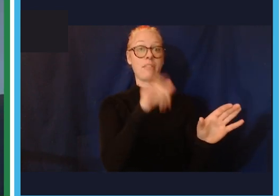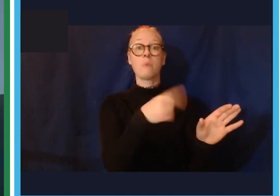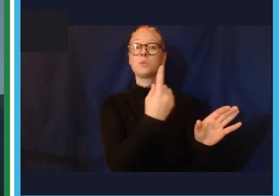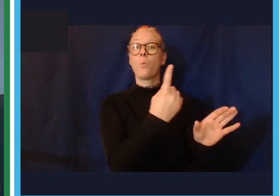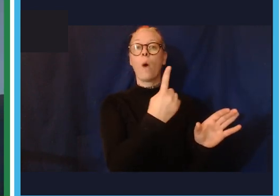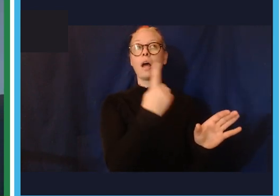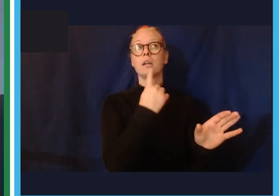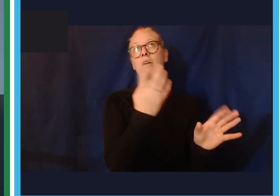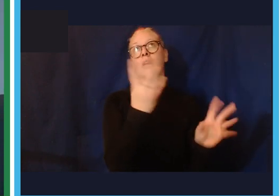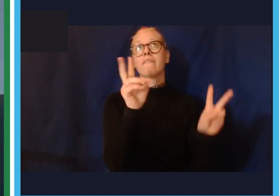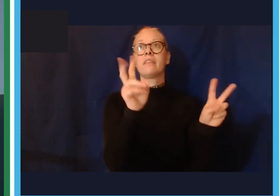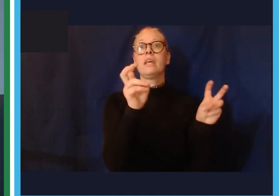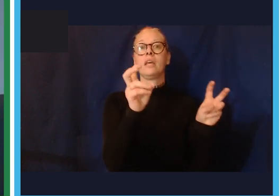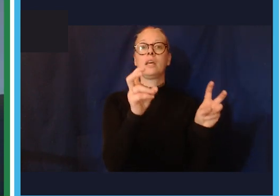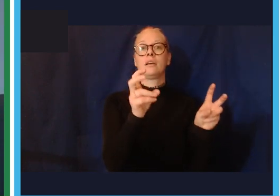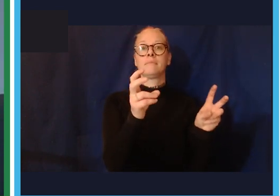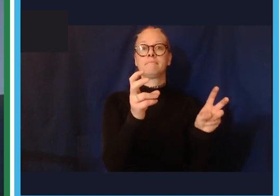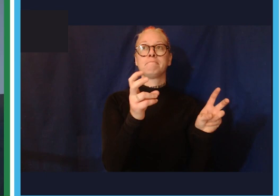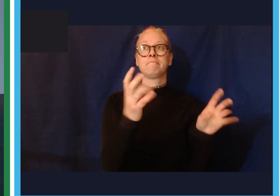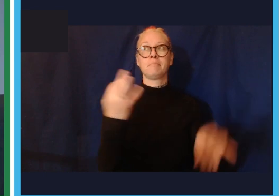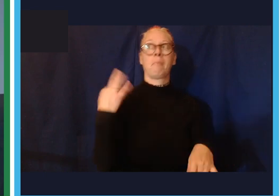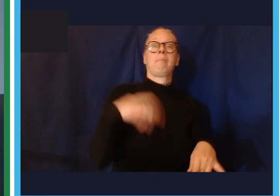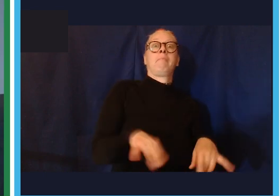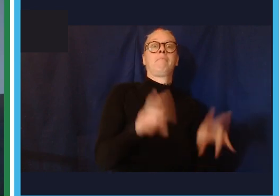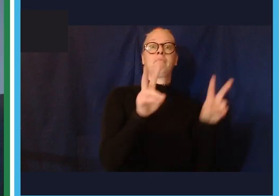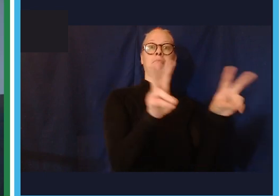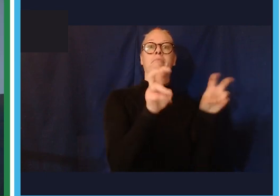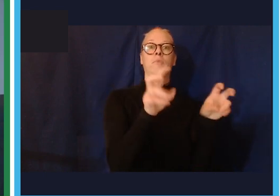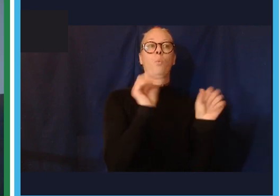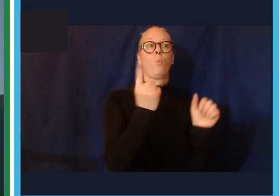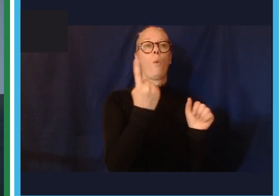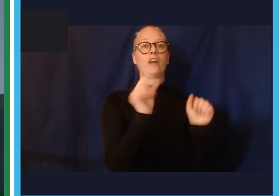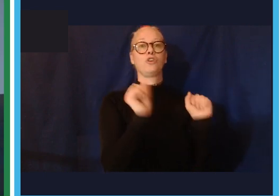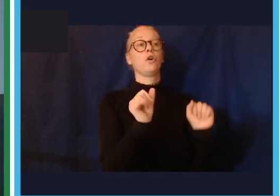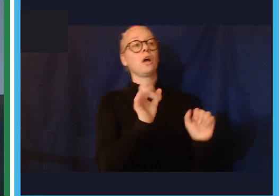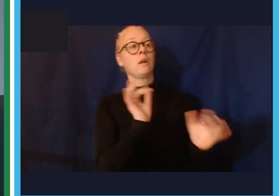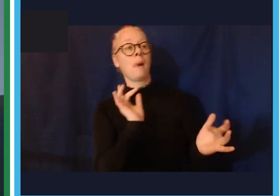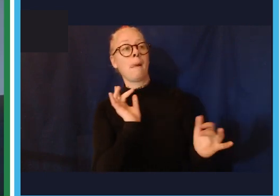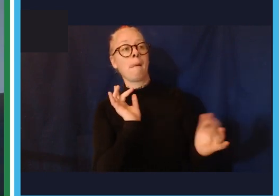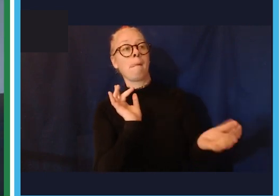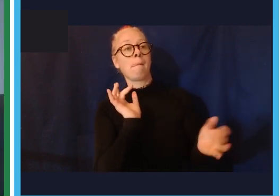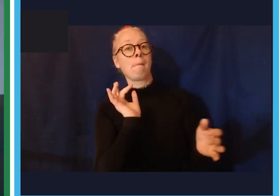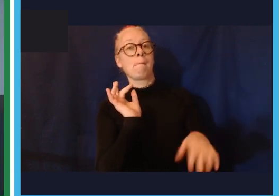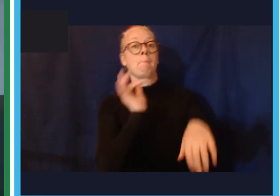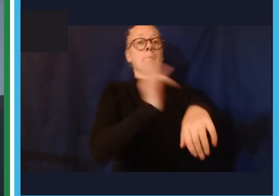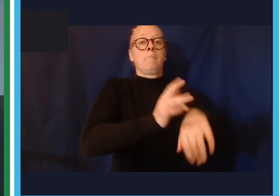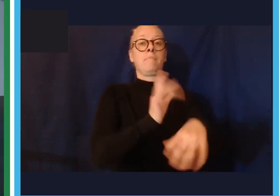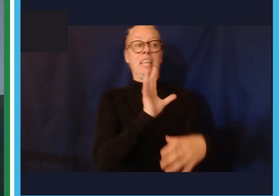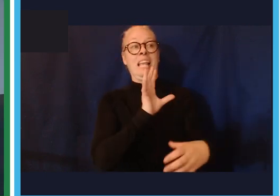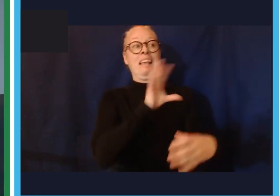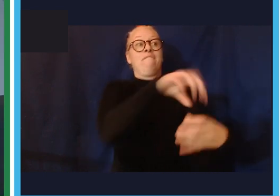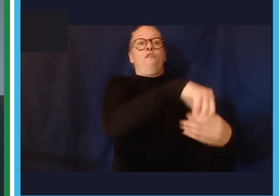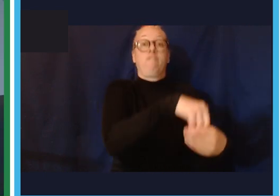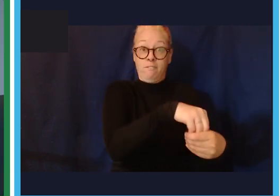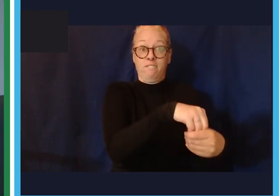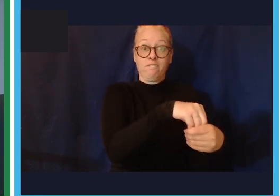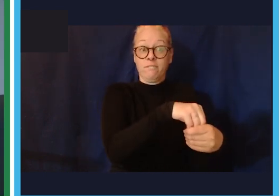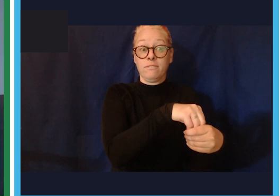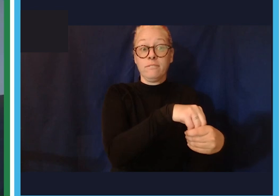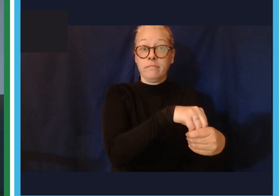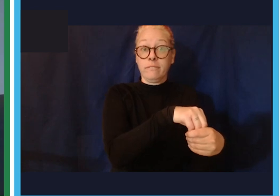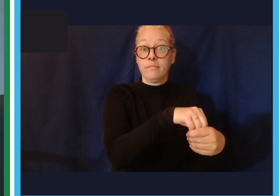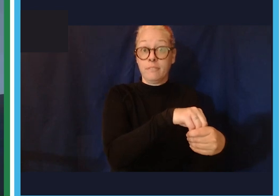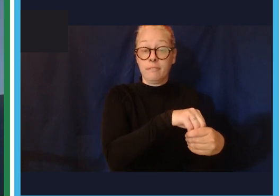to have CAN Export, you know, sort of help us with the funding of it. And really, I